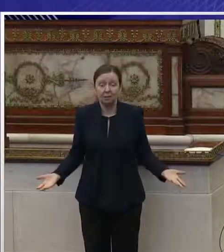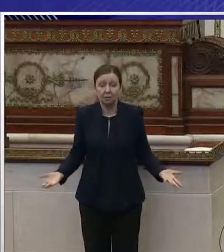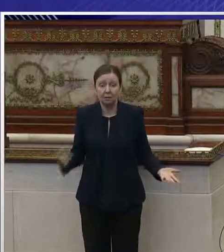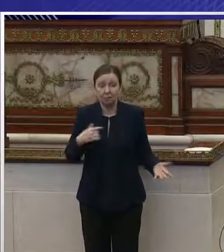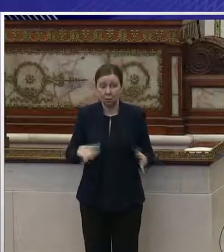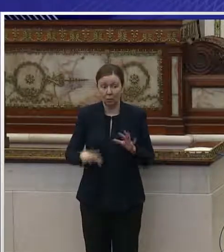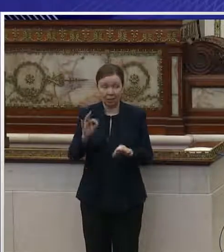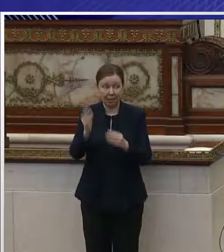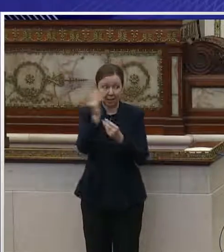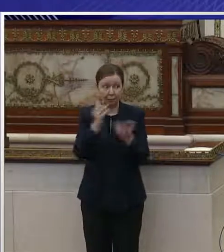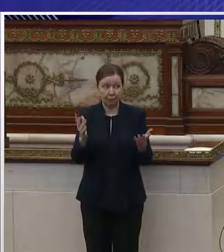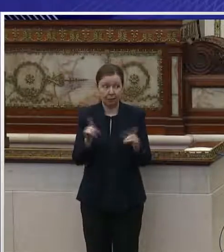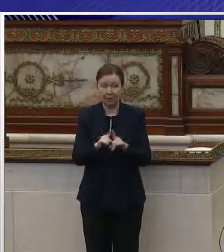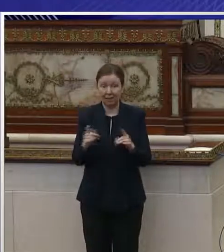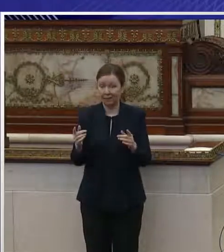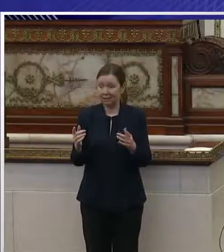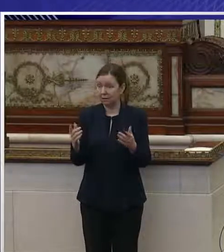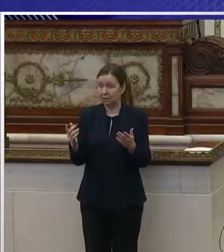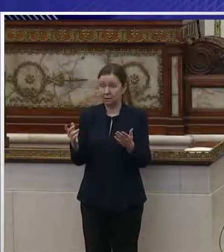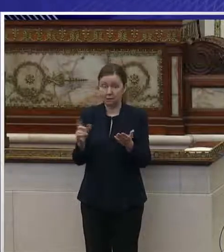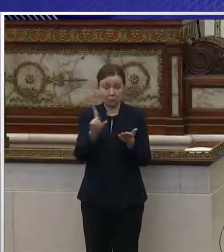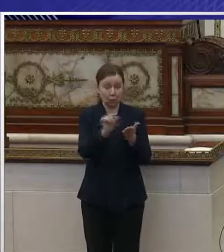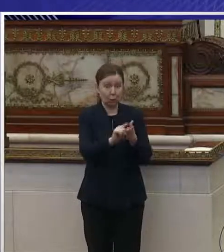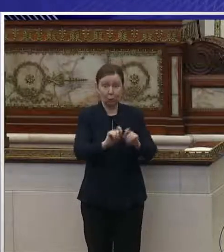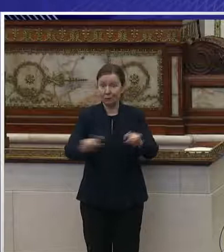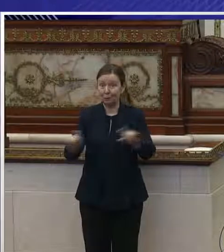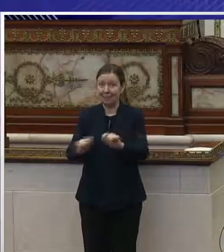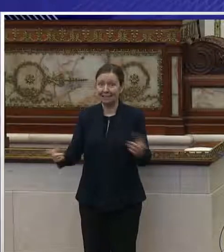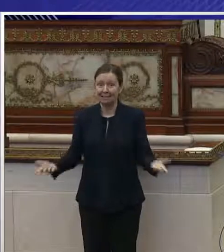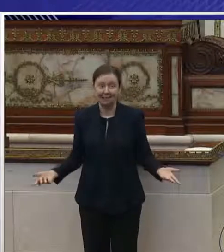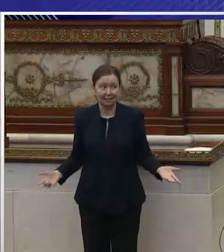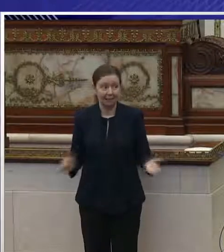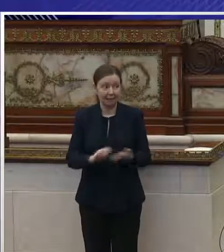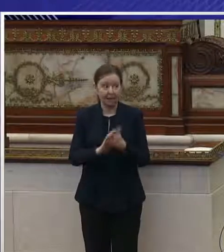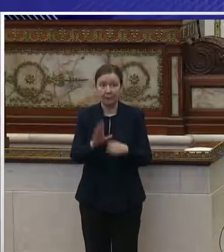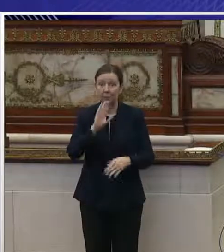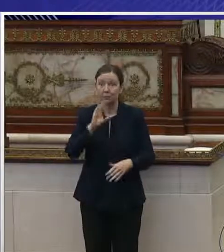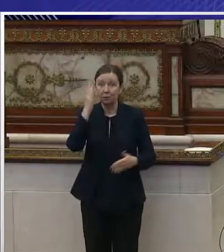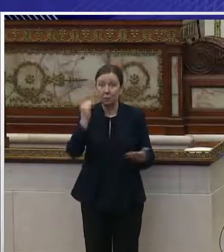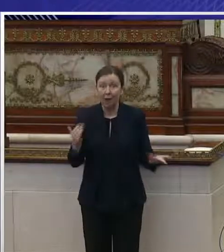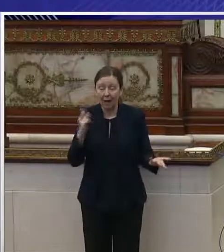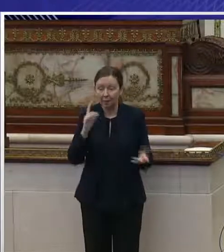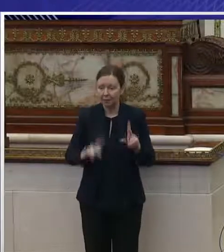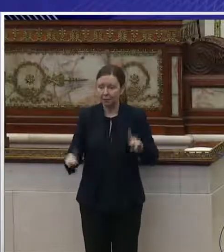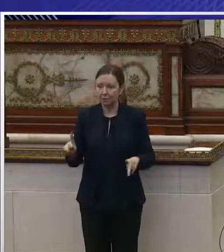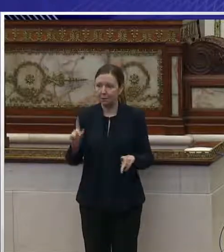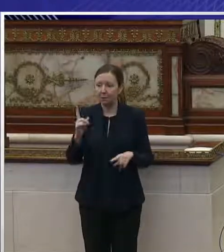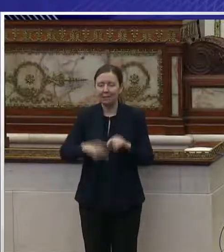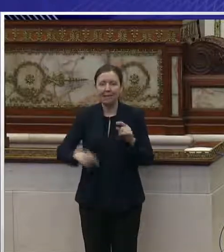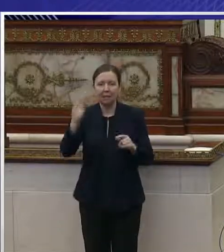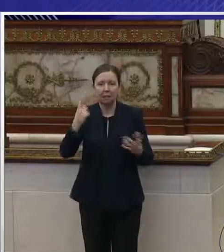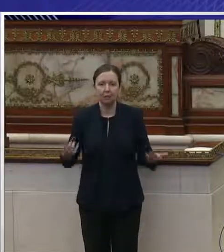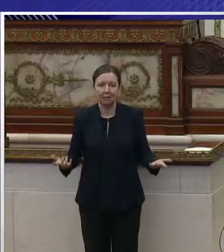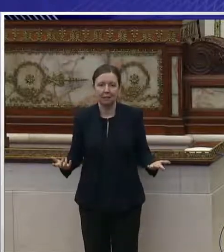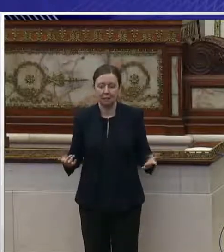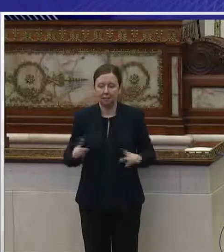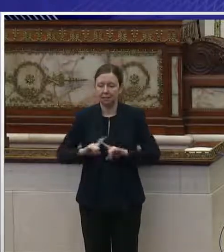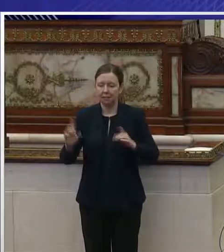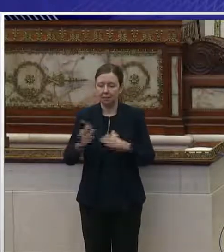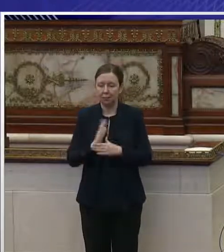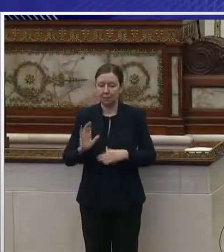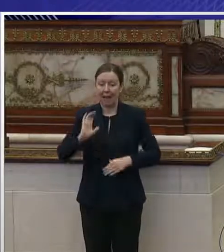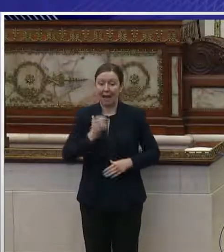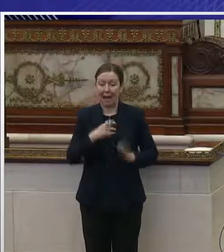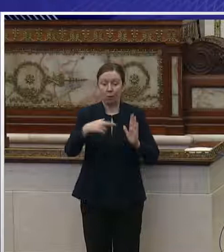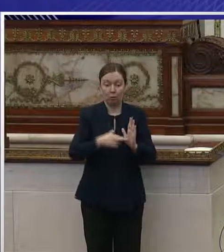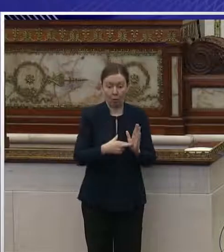out information as news breaks it, and it becomes frustrating because people do not understand the difference between our